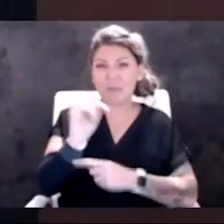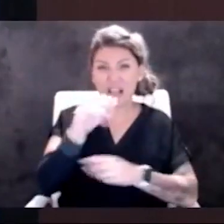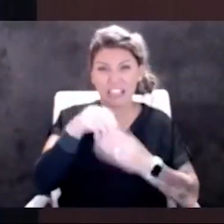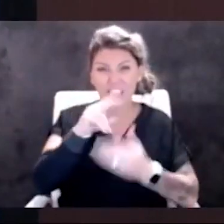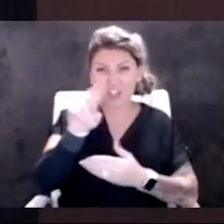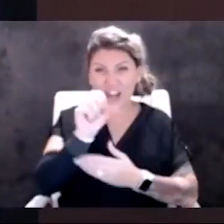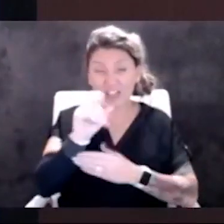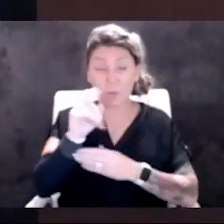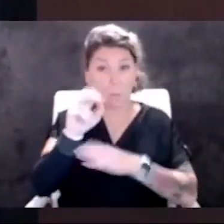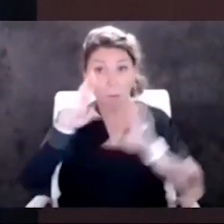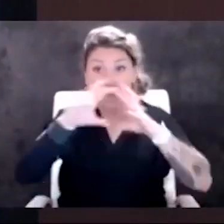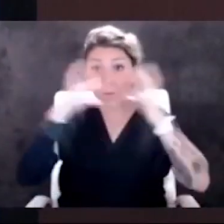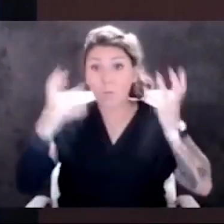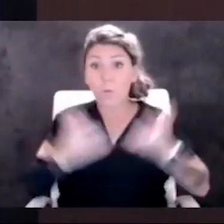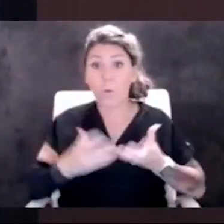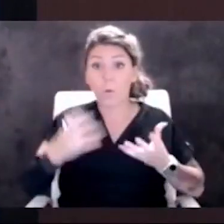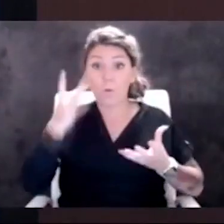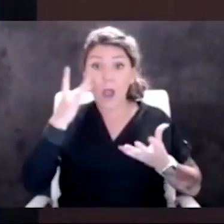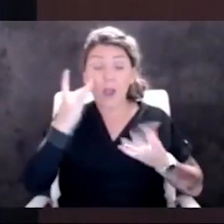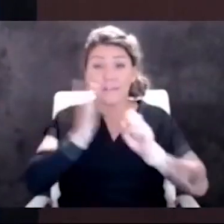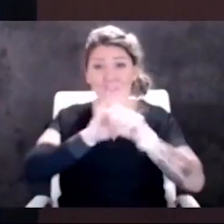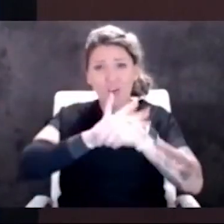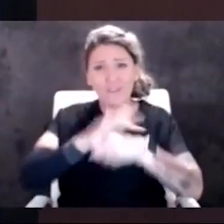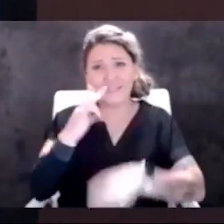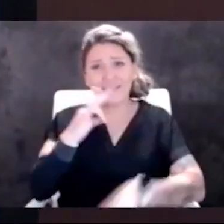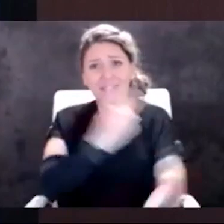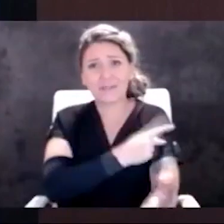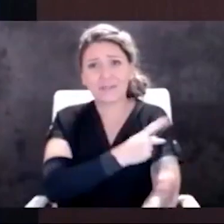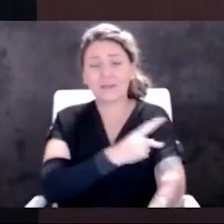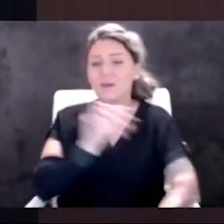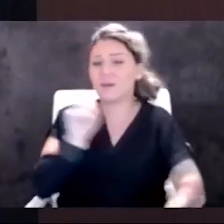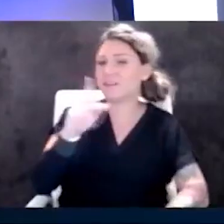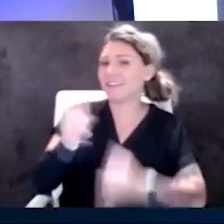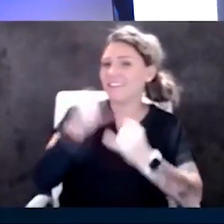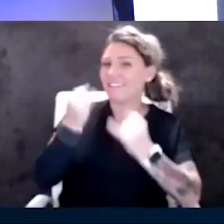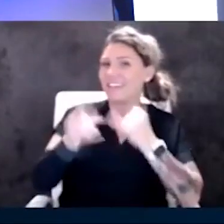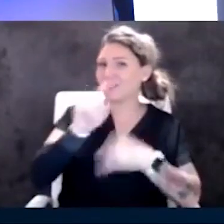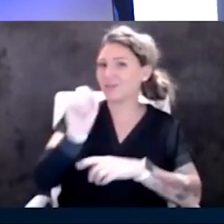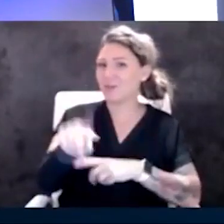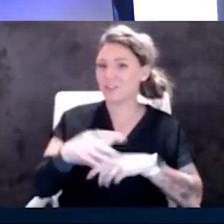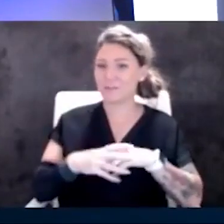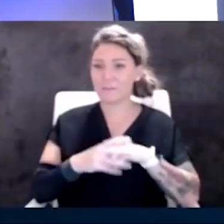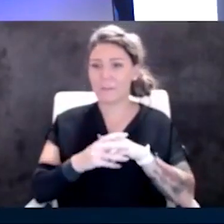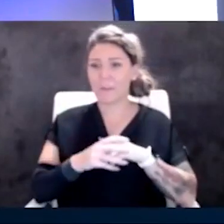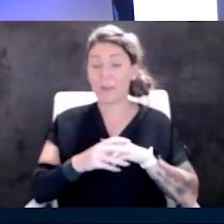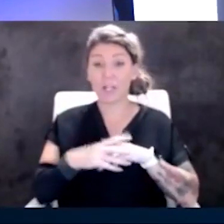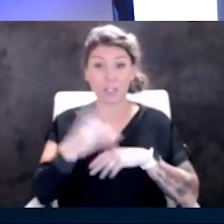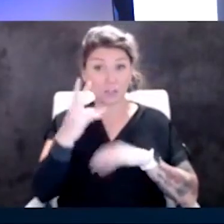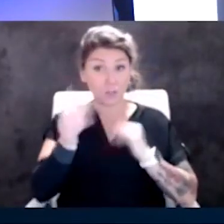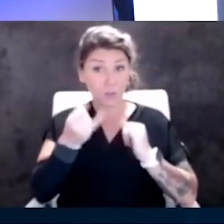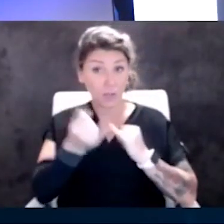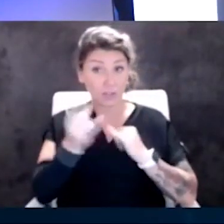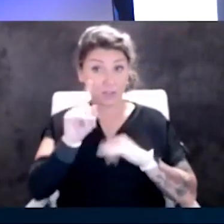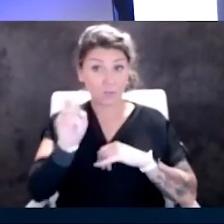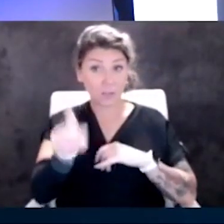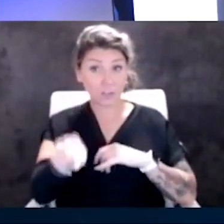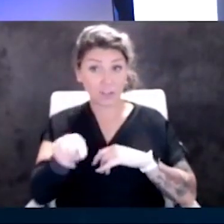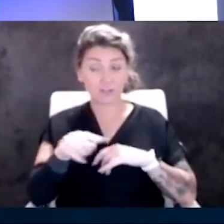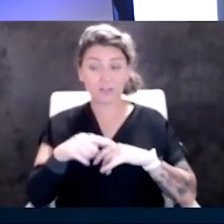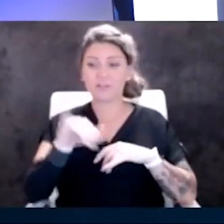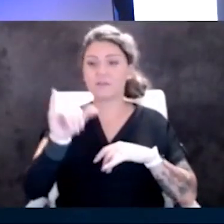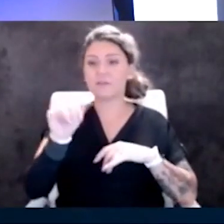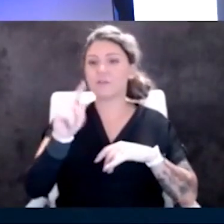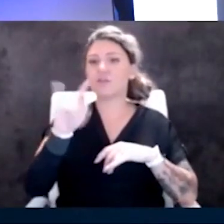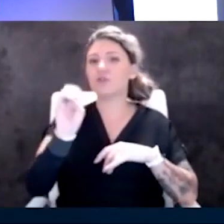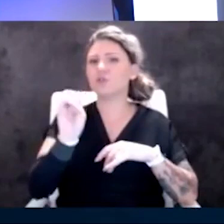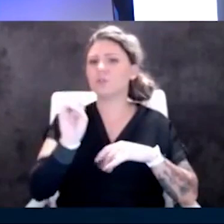of COVID-19 patients. Okay, Jess, last questions. Okay, can I ask you 2 last questions? Please. Jamie wants to know, what